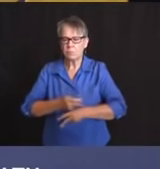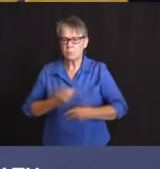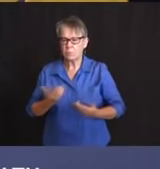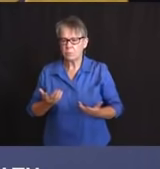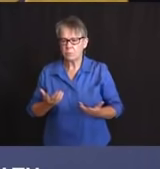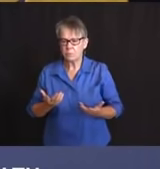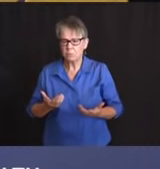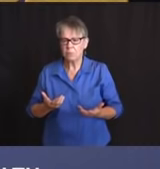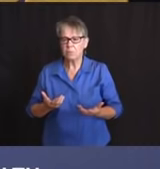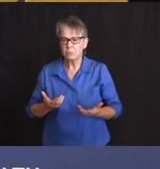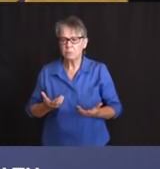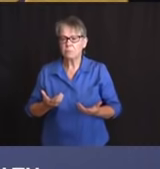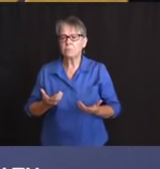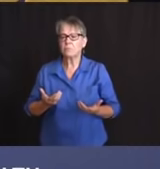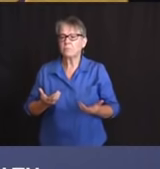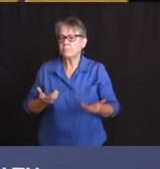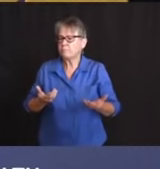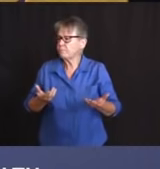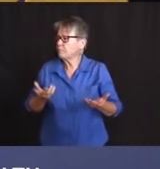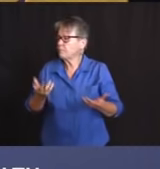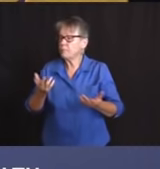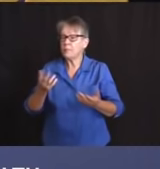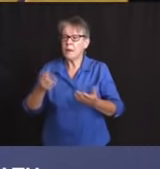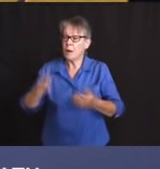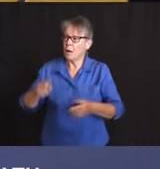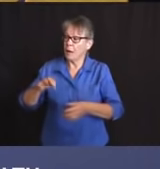everybody. Thank you.